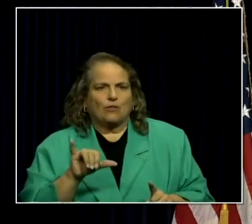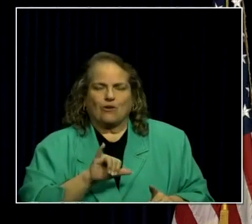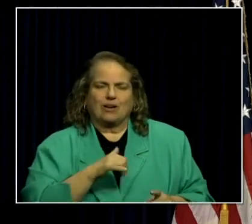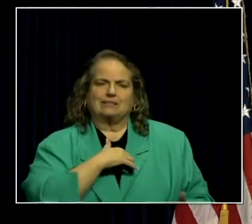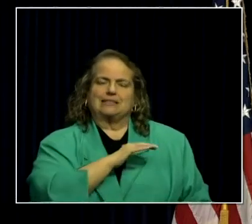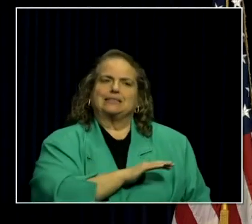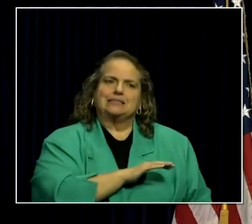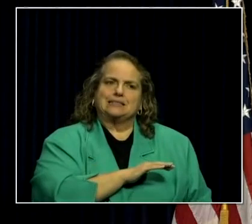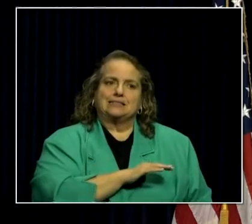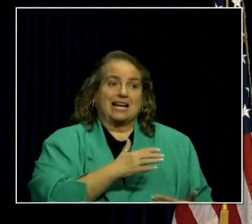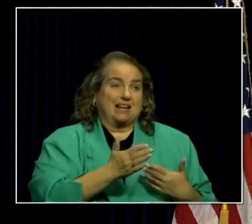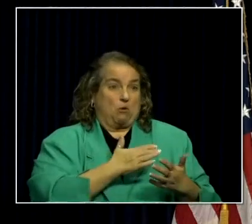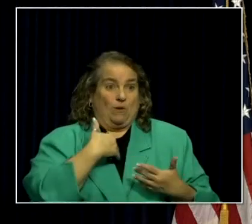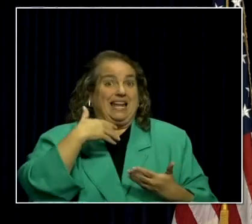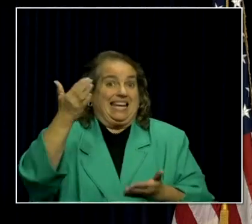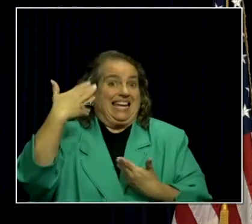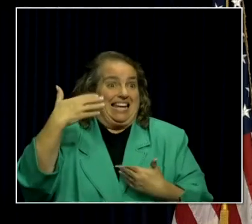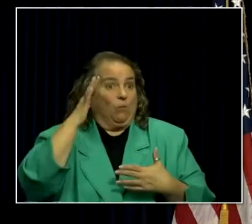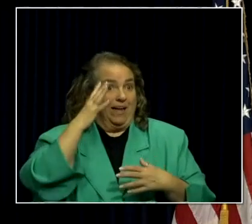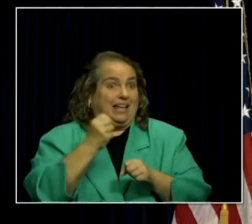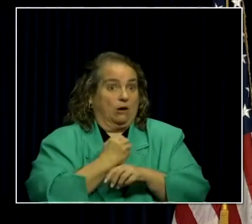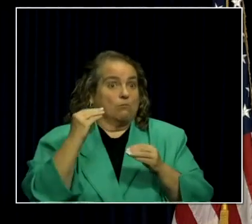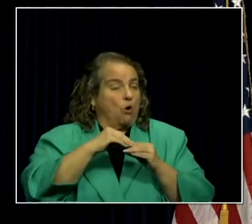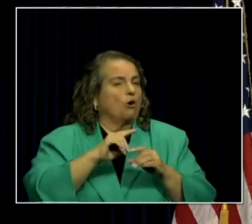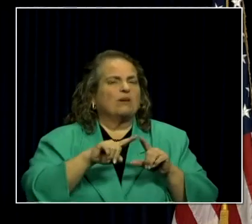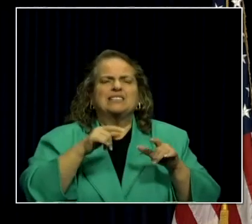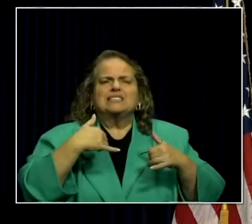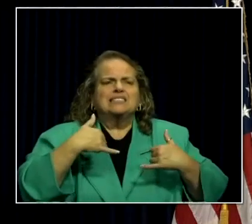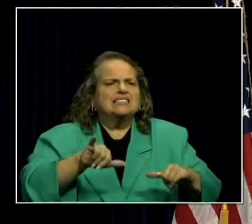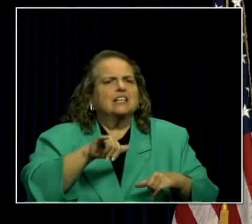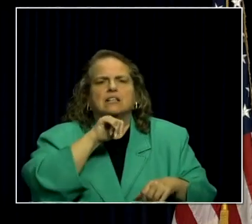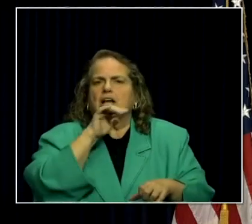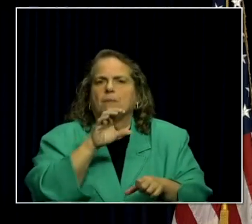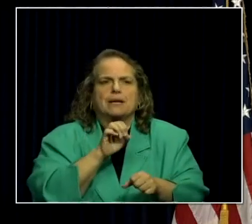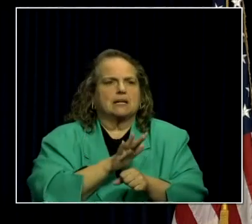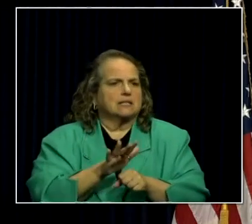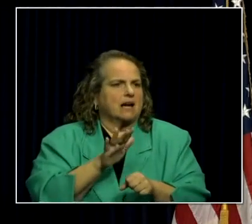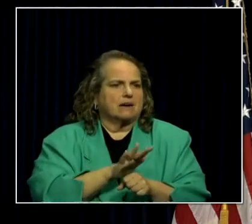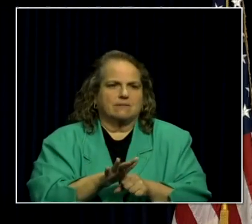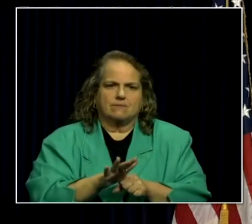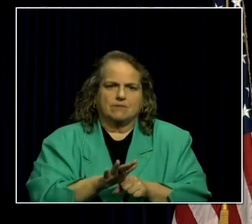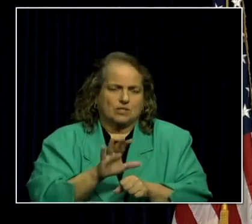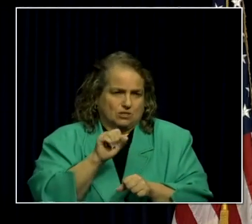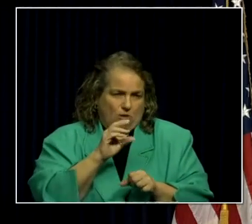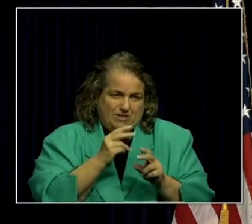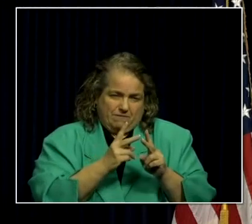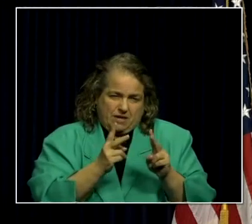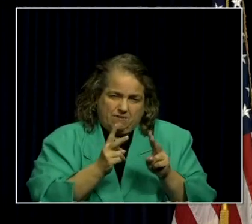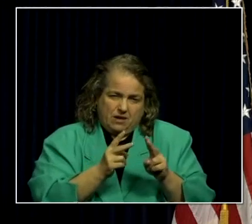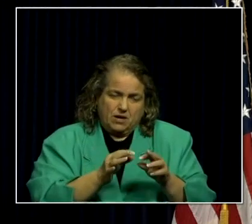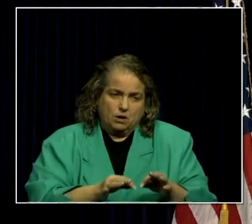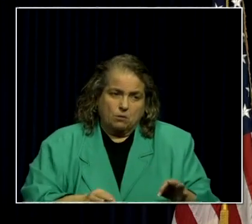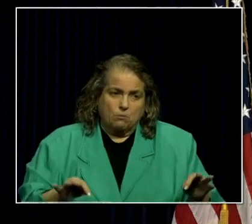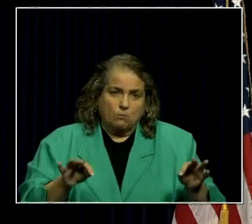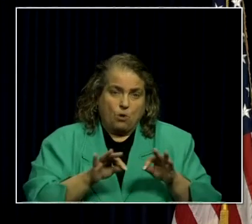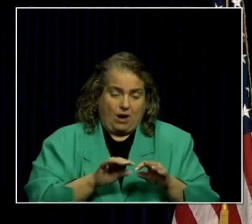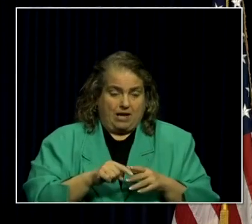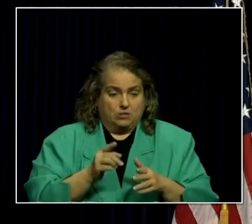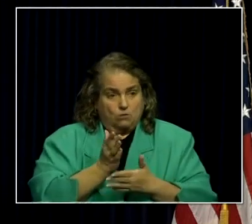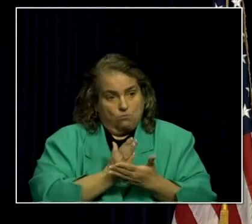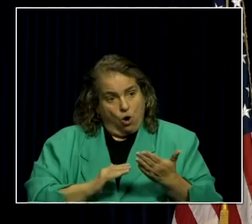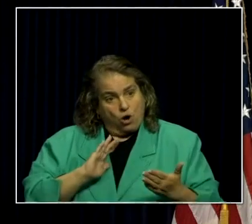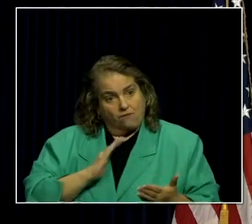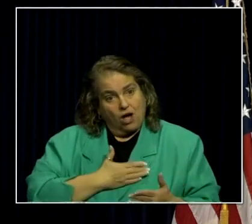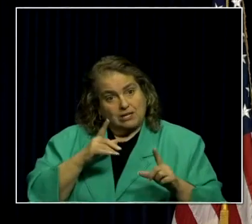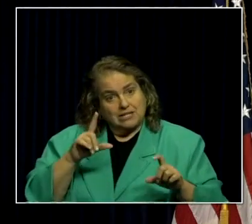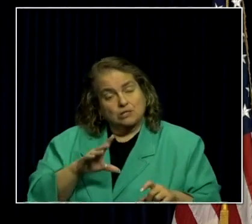that we expect, we still won't have enough. And so it'll be incredibly important, as part of our test to being a good neighbor,